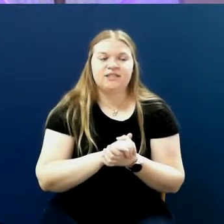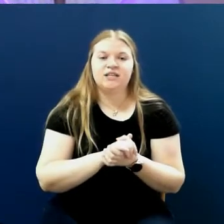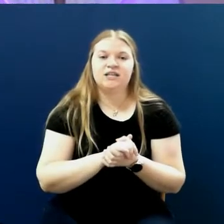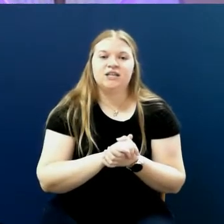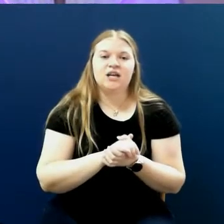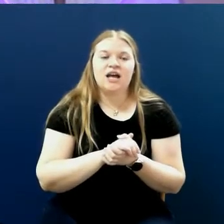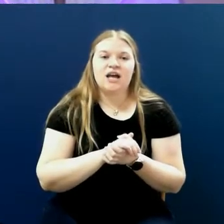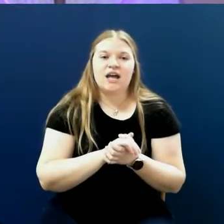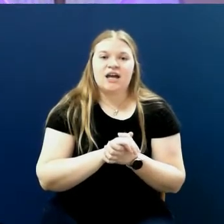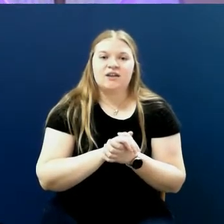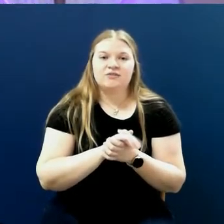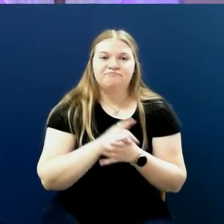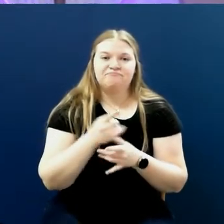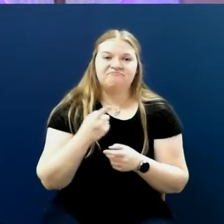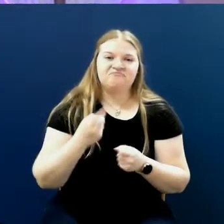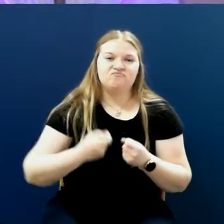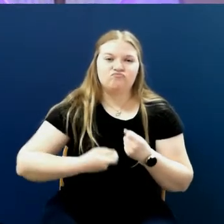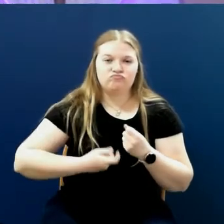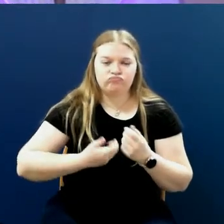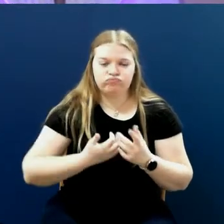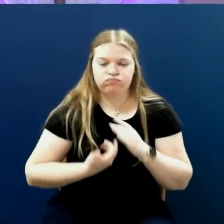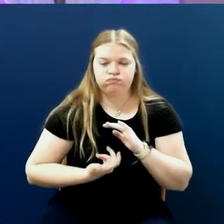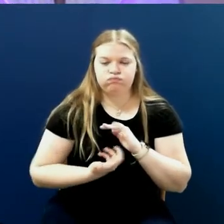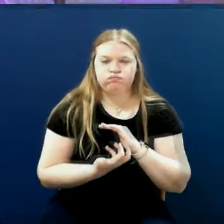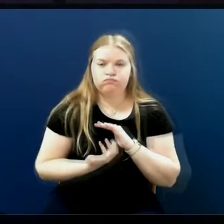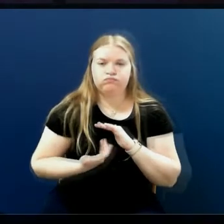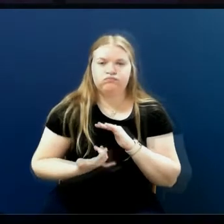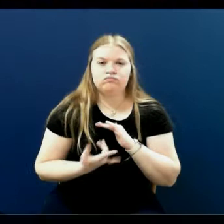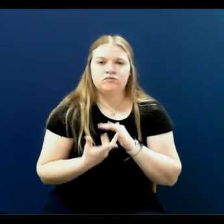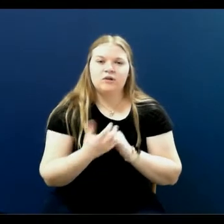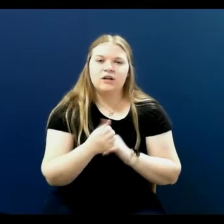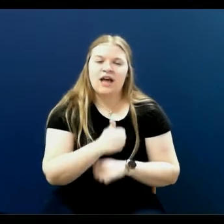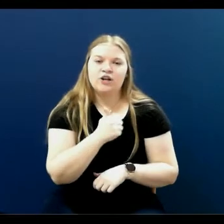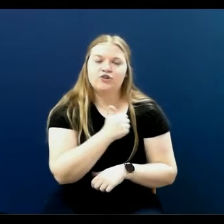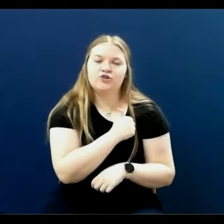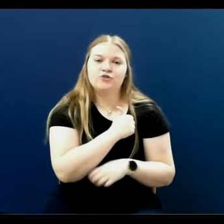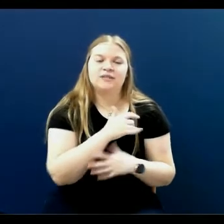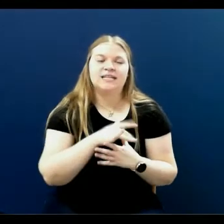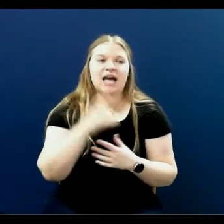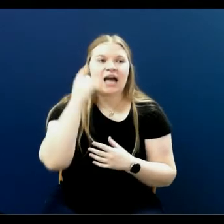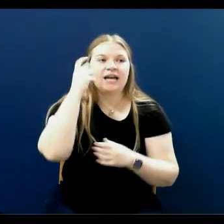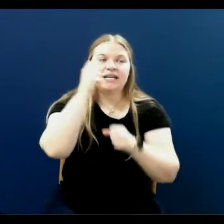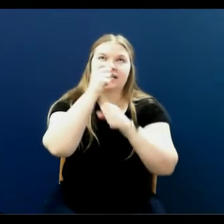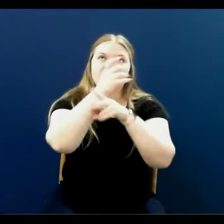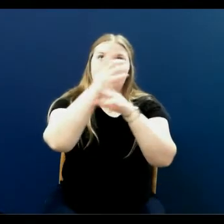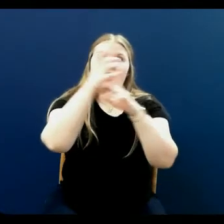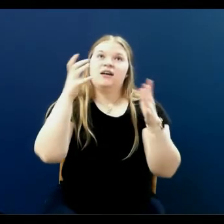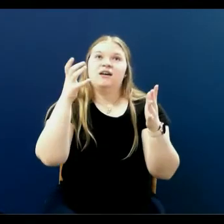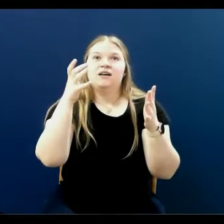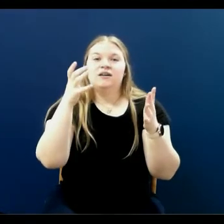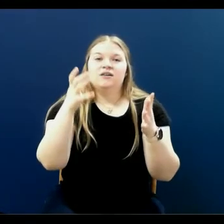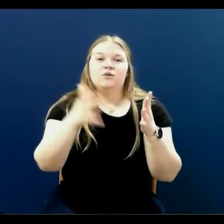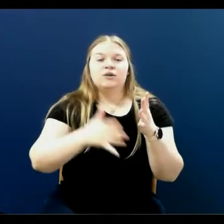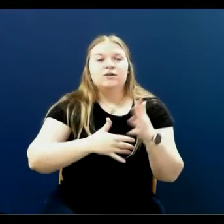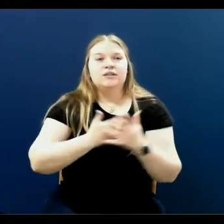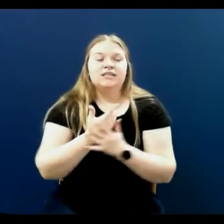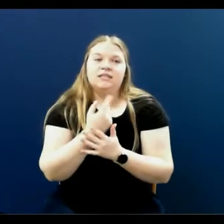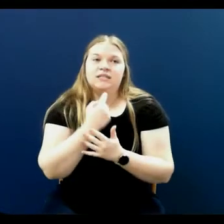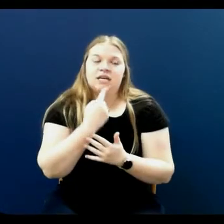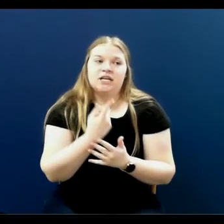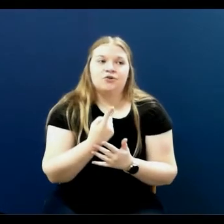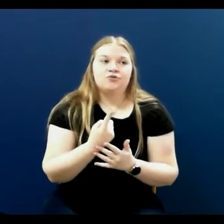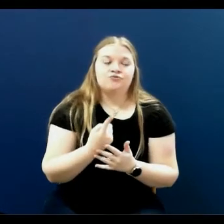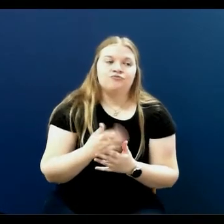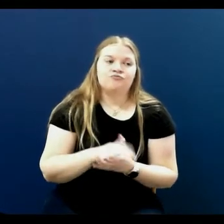chronic smoldering attitude. It's the idea that sometimes we say, well, that's just a